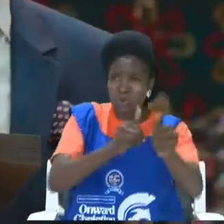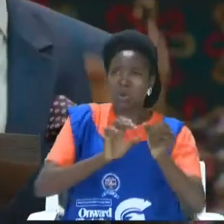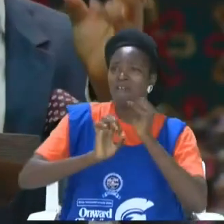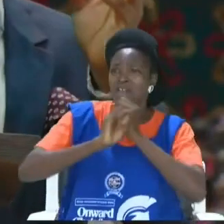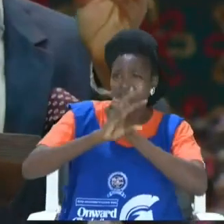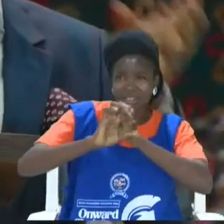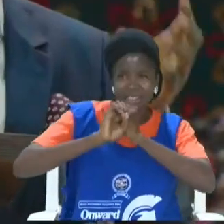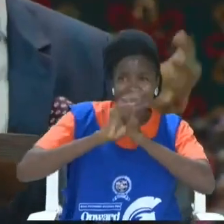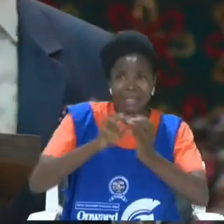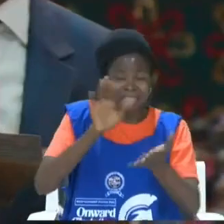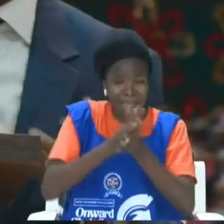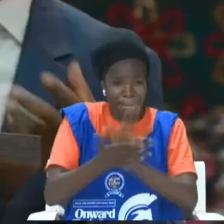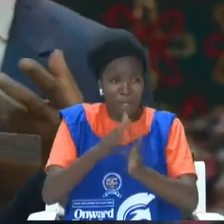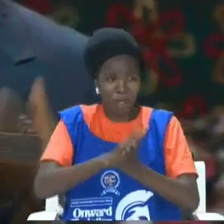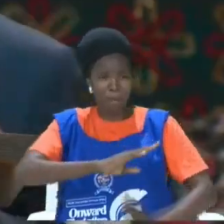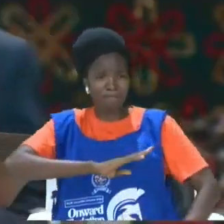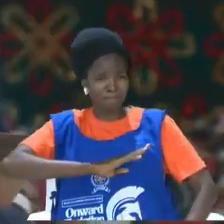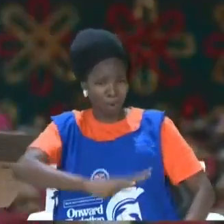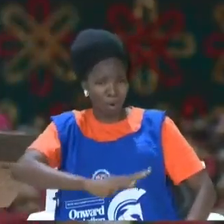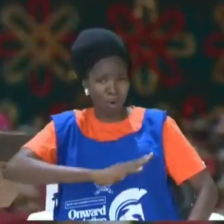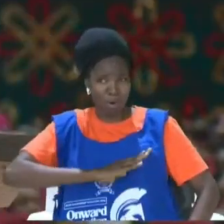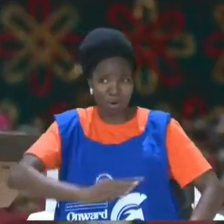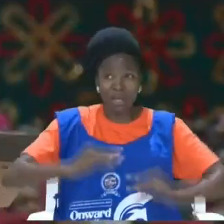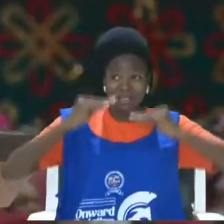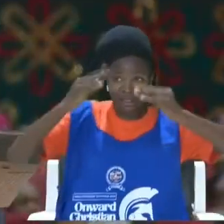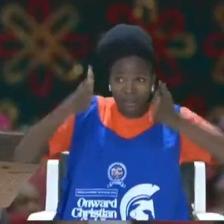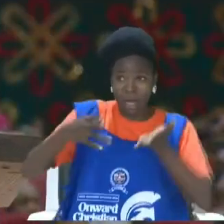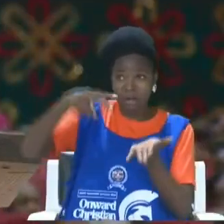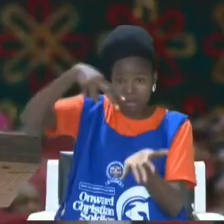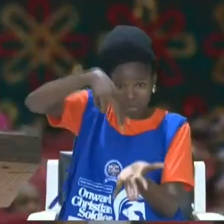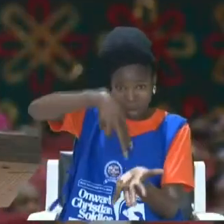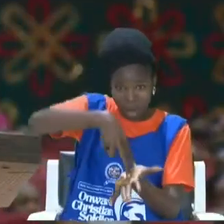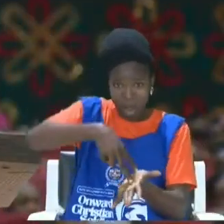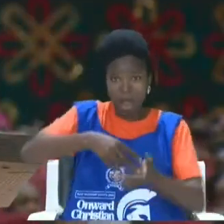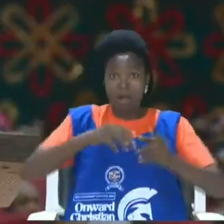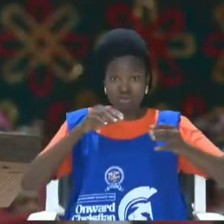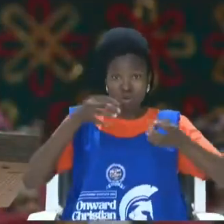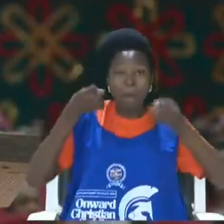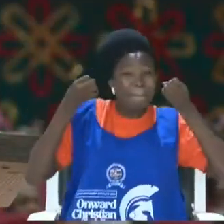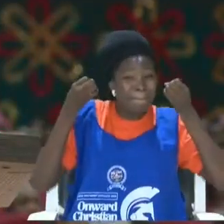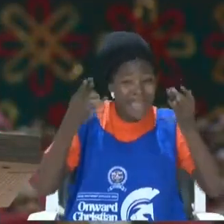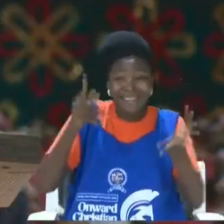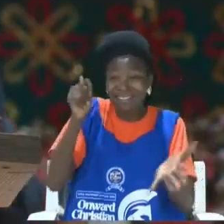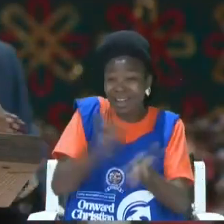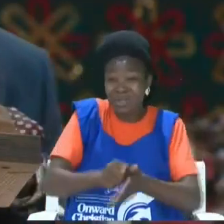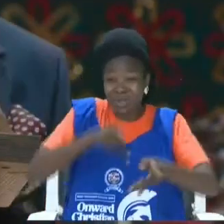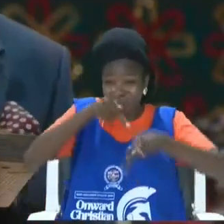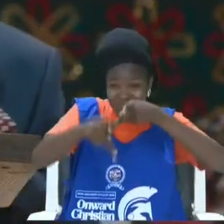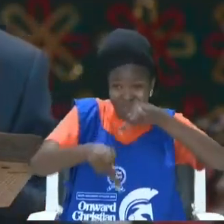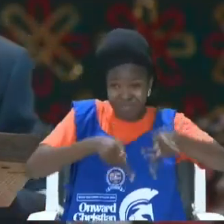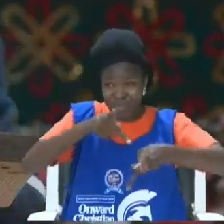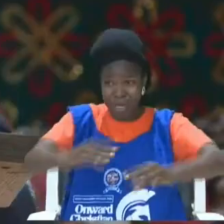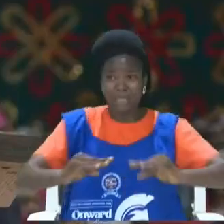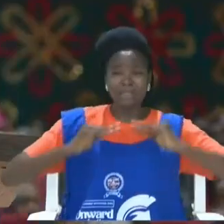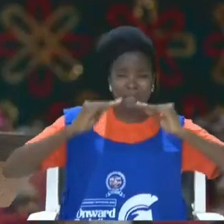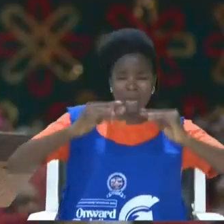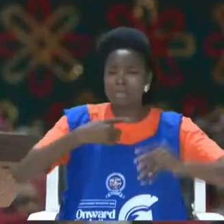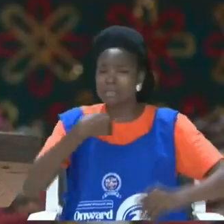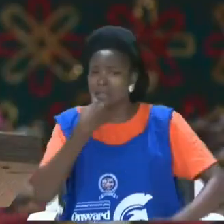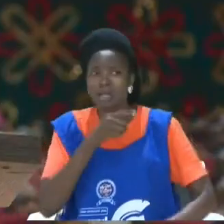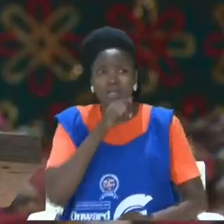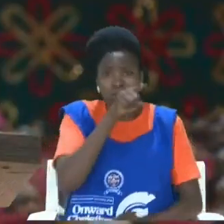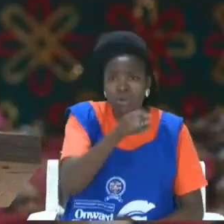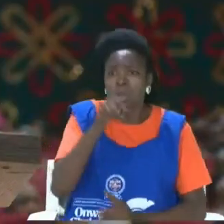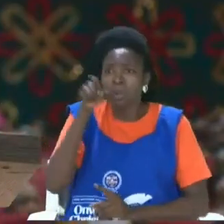They became so bold that Peter could stand before thousands of people and point at them and say,